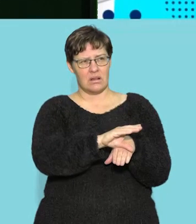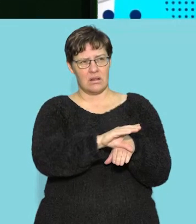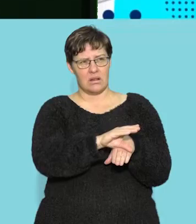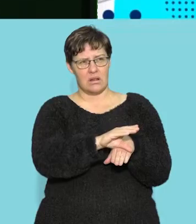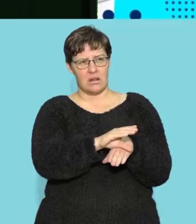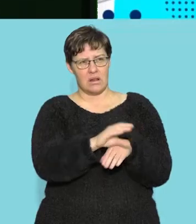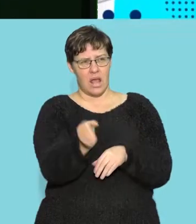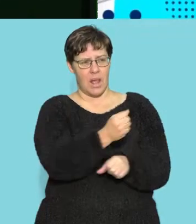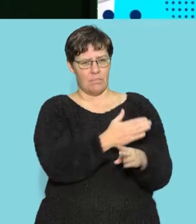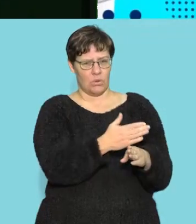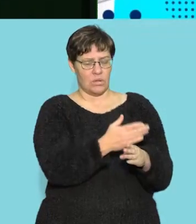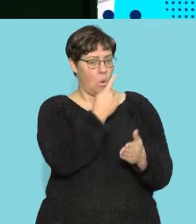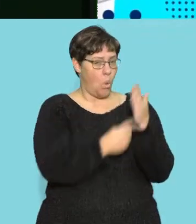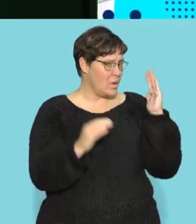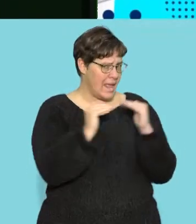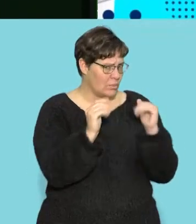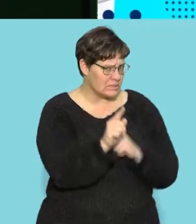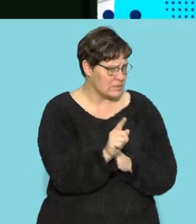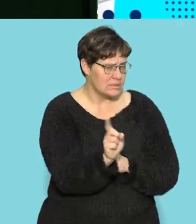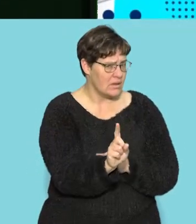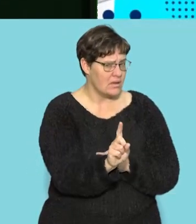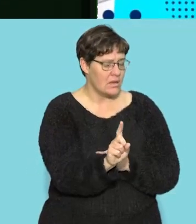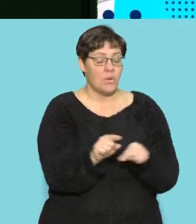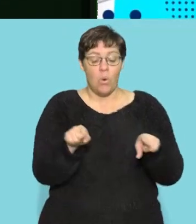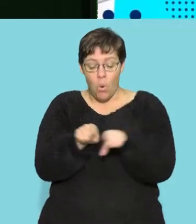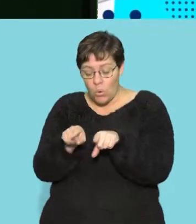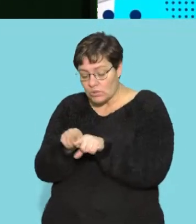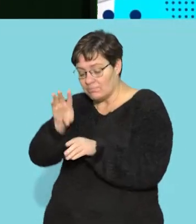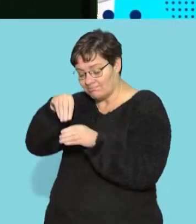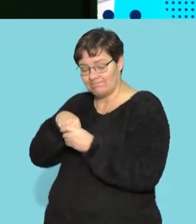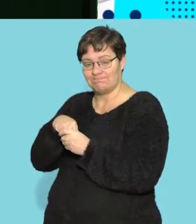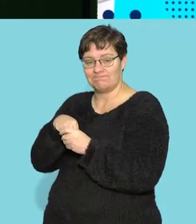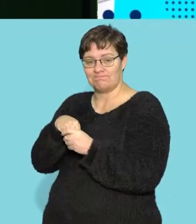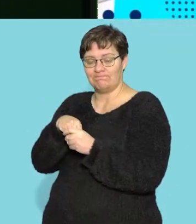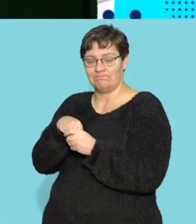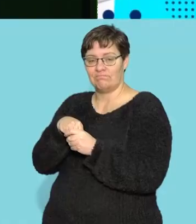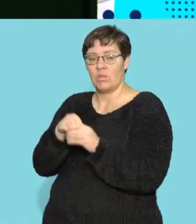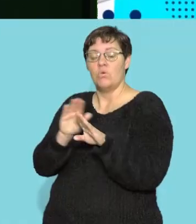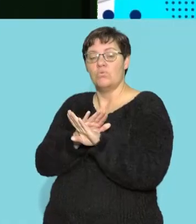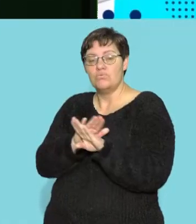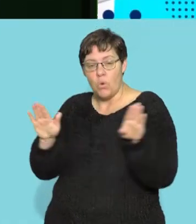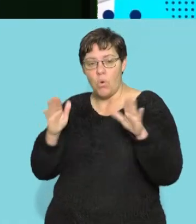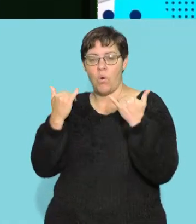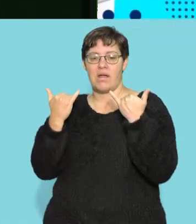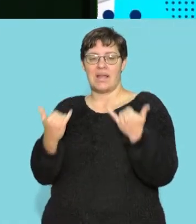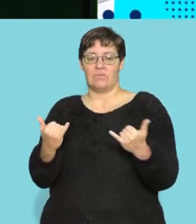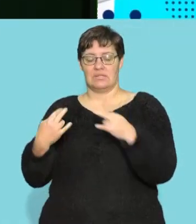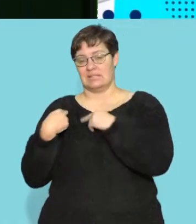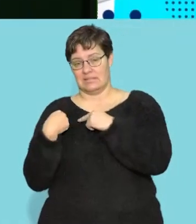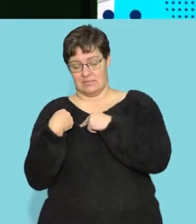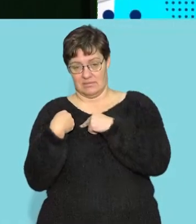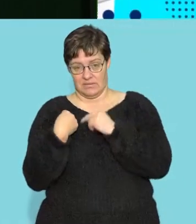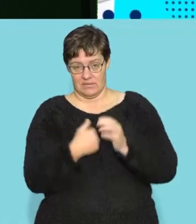not only equity, but it also includes your non-current